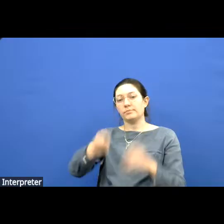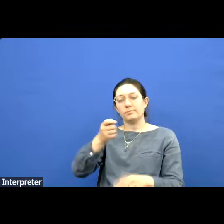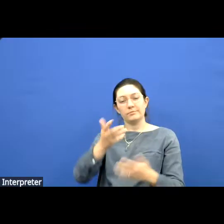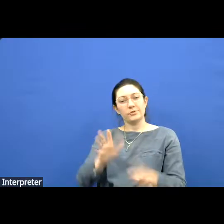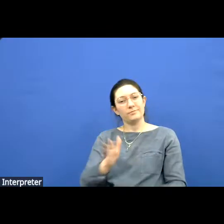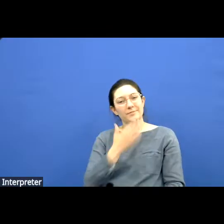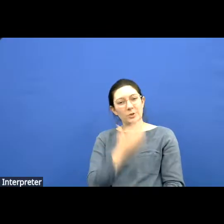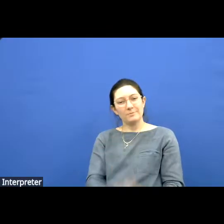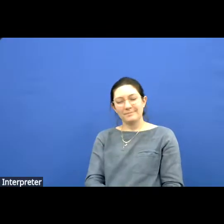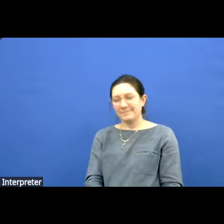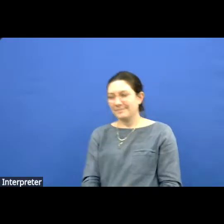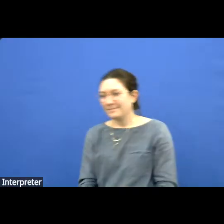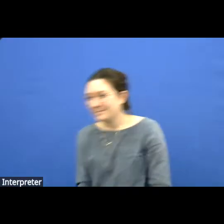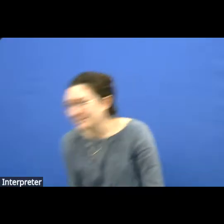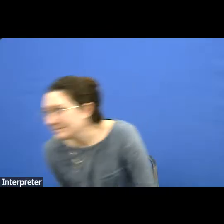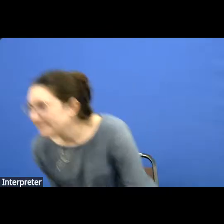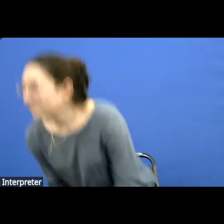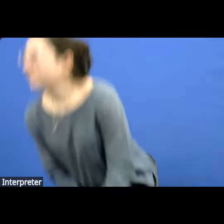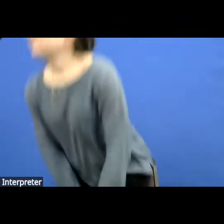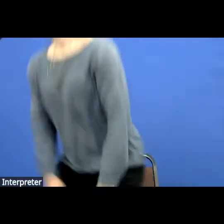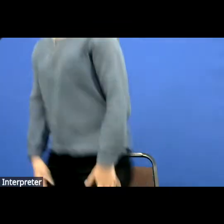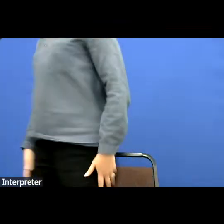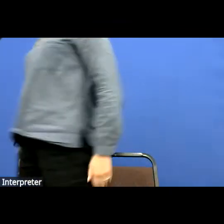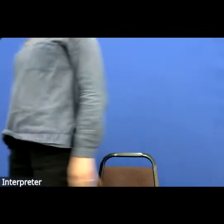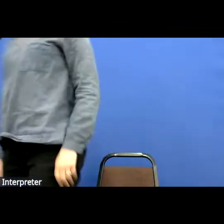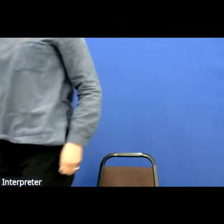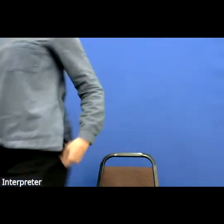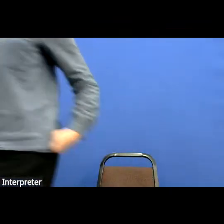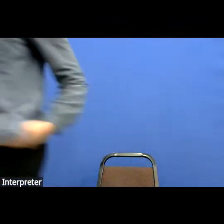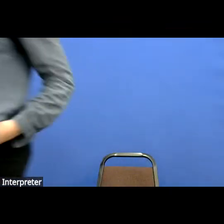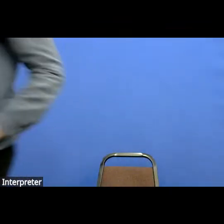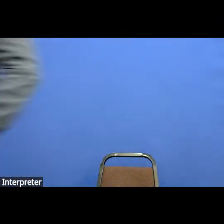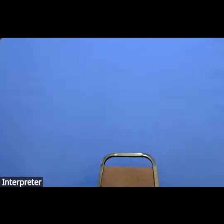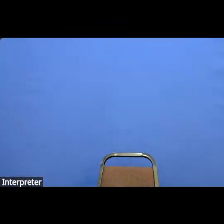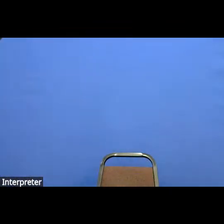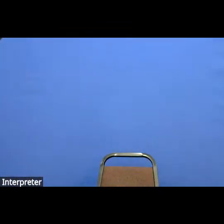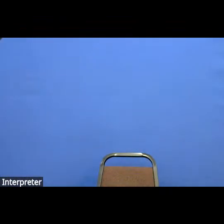Well, just to consider.